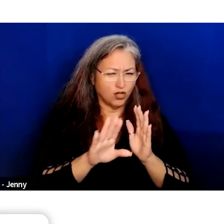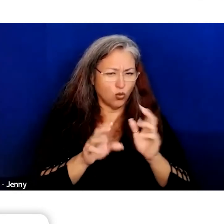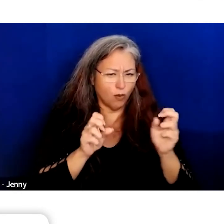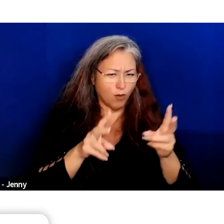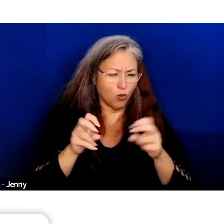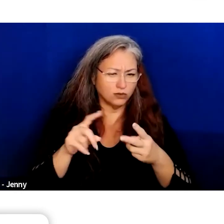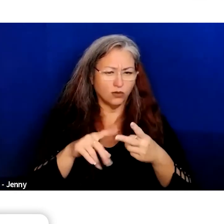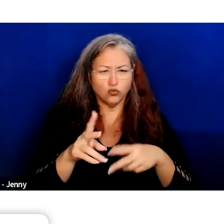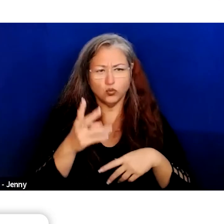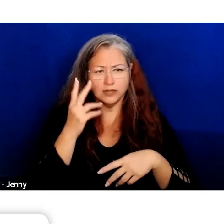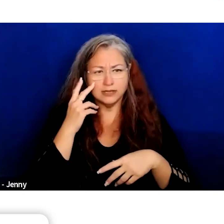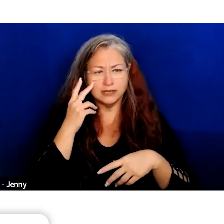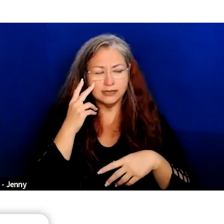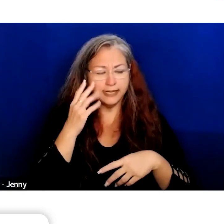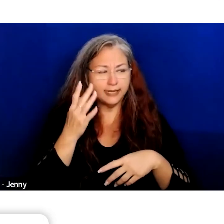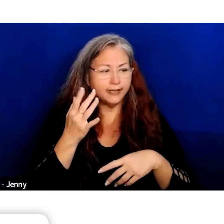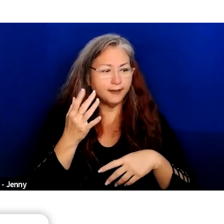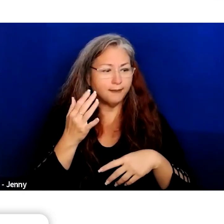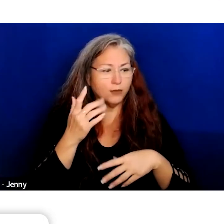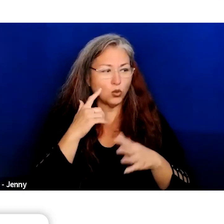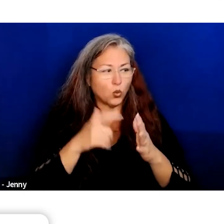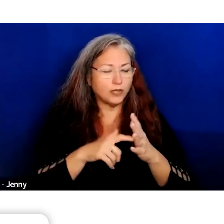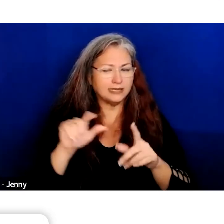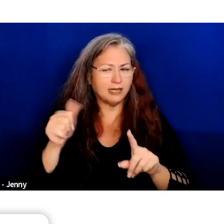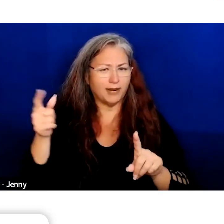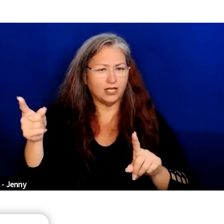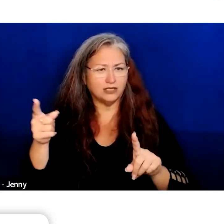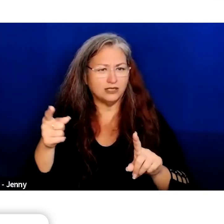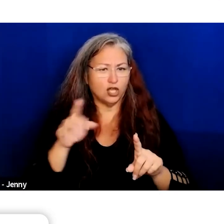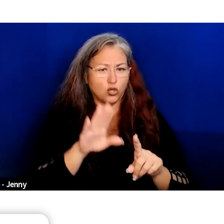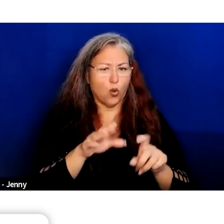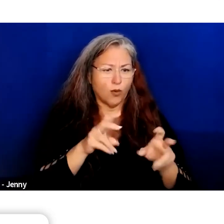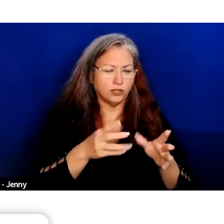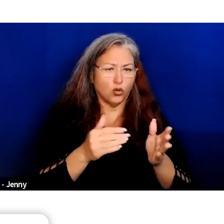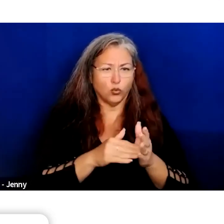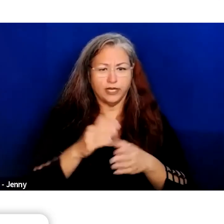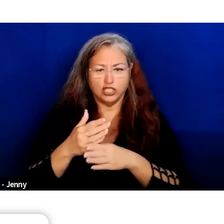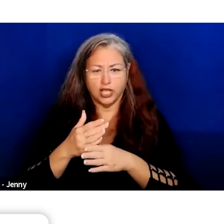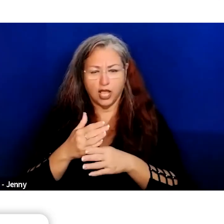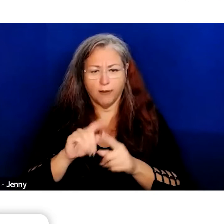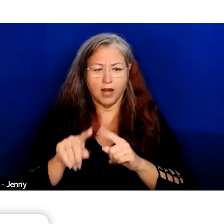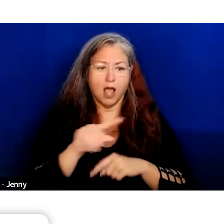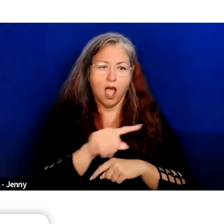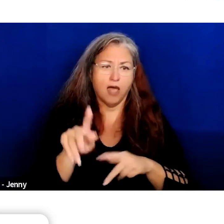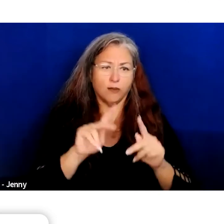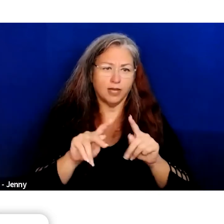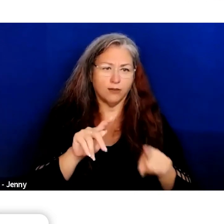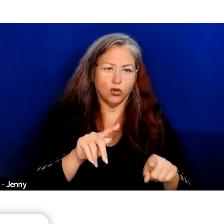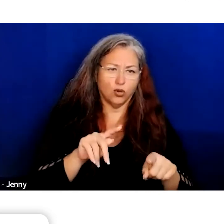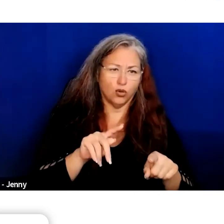posts, or if you see that someone else has reshared your post, but other people can't see